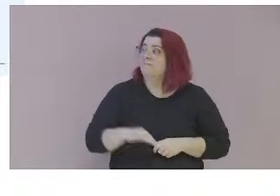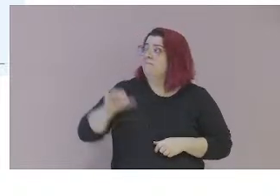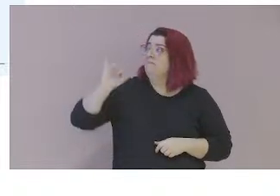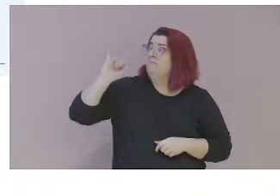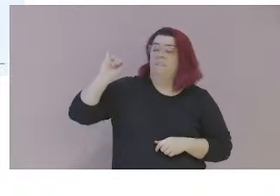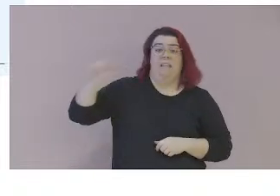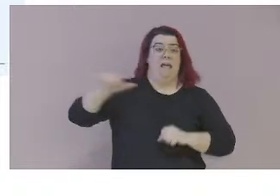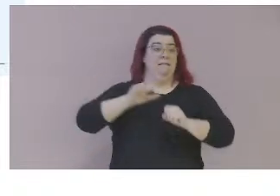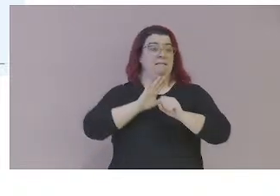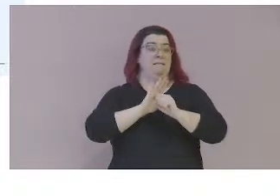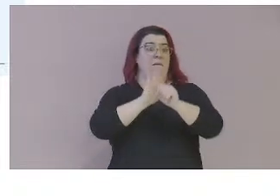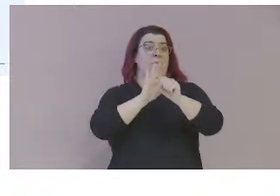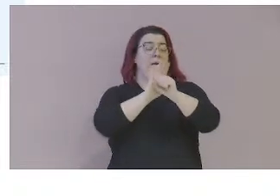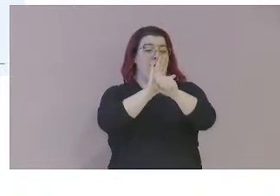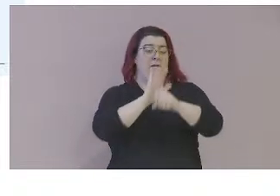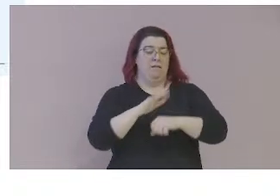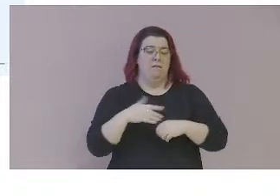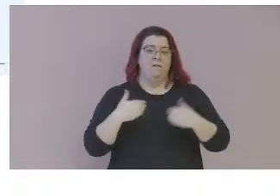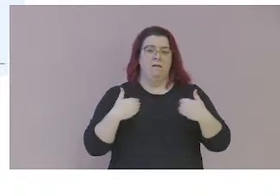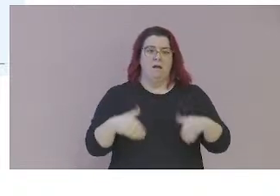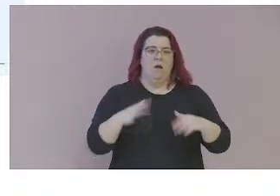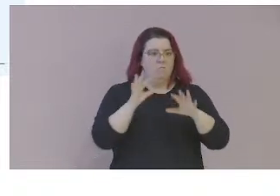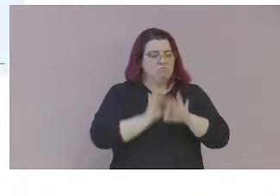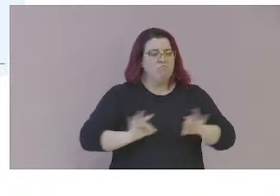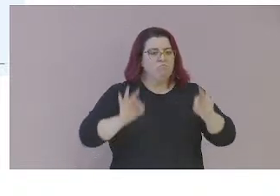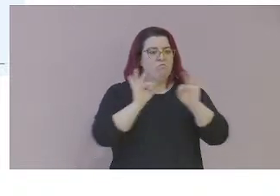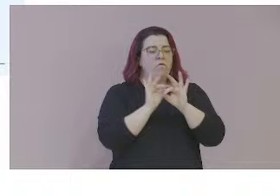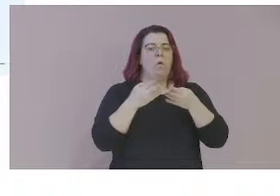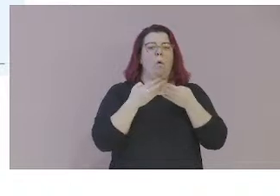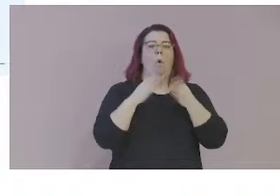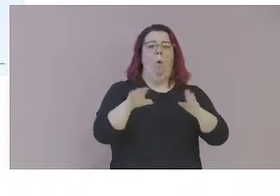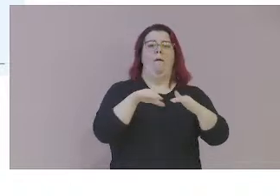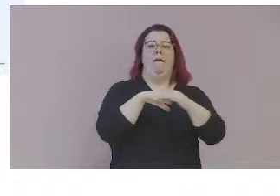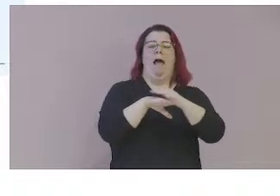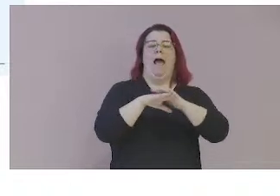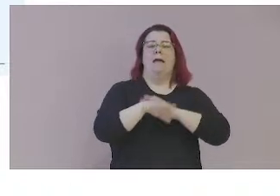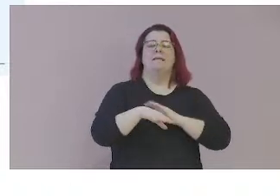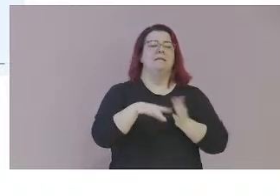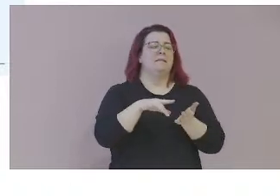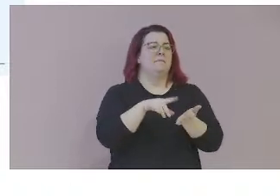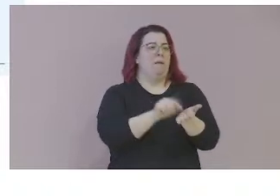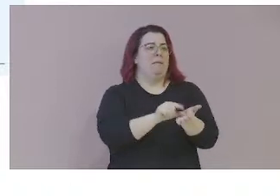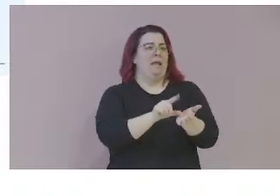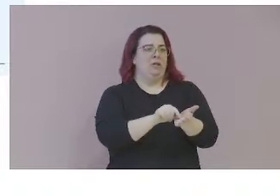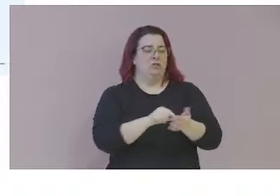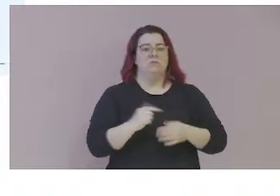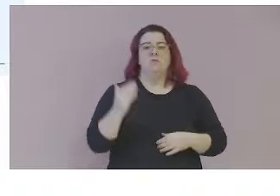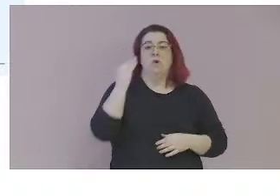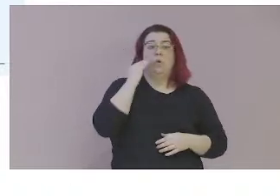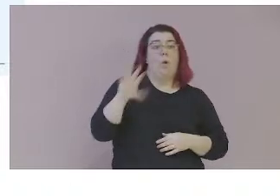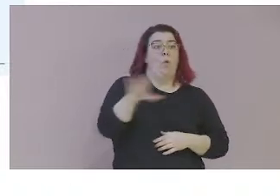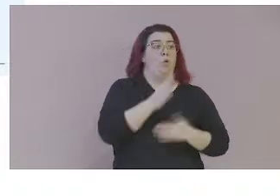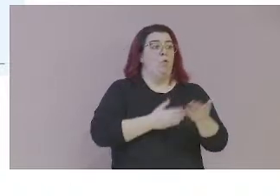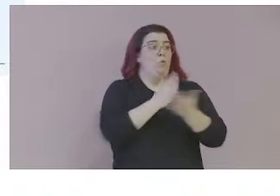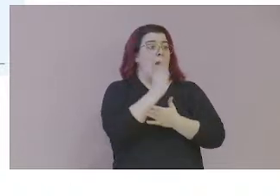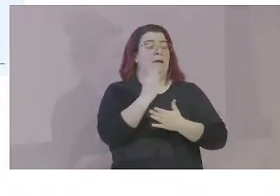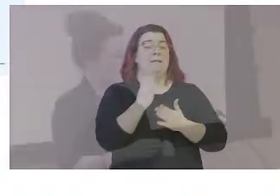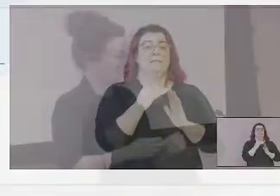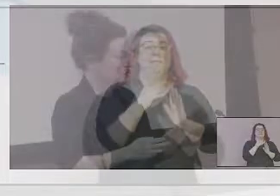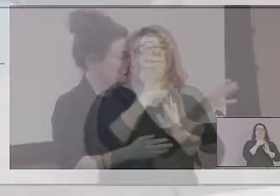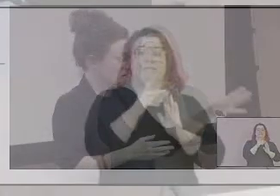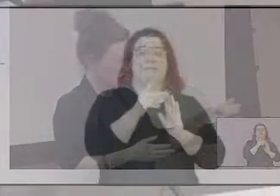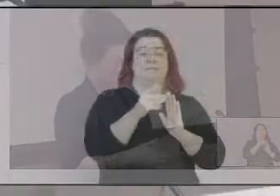included a vital open access publication, the Know Your Rights Guide to Surviving COVID-19